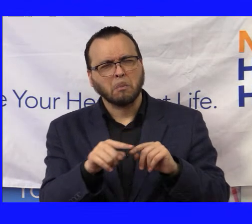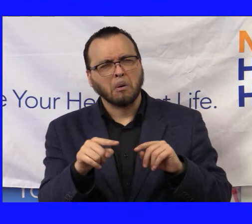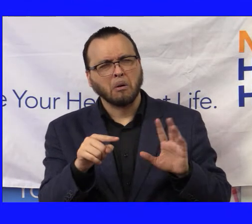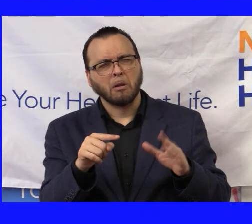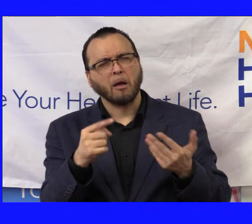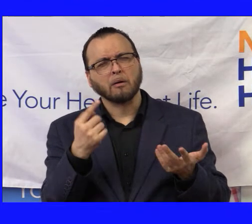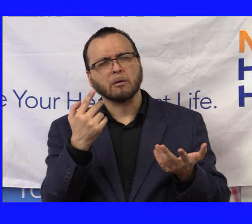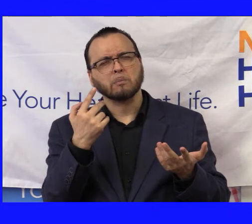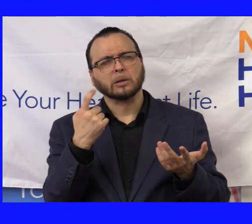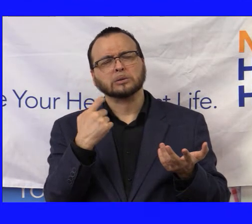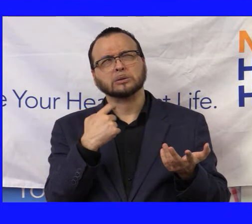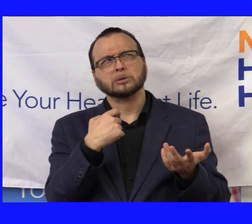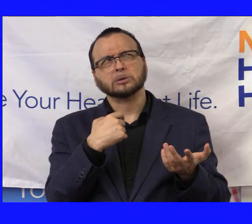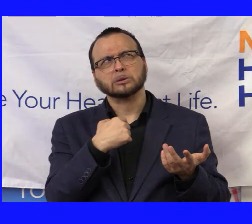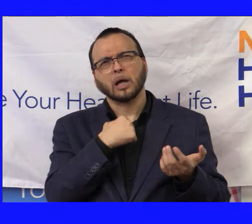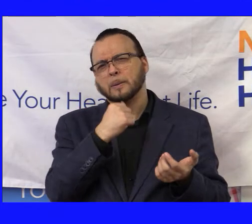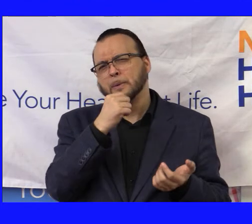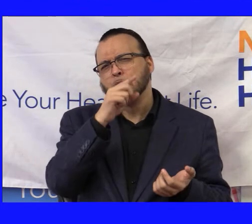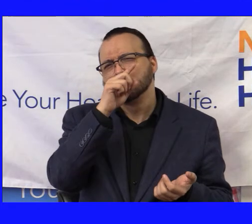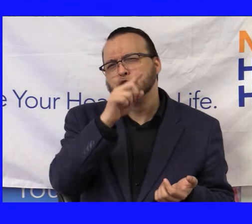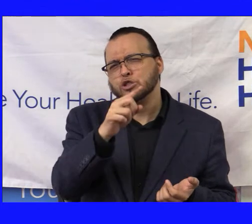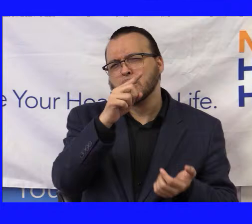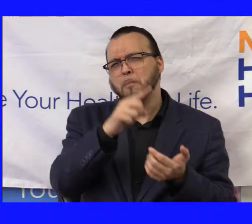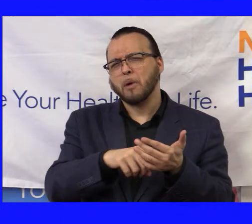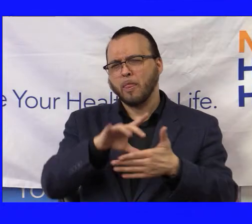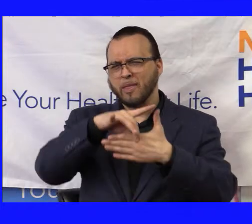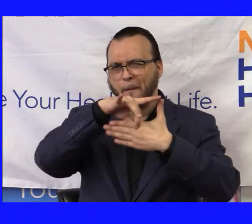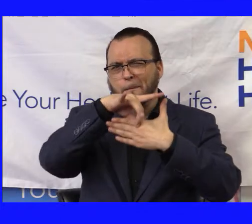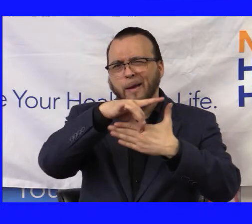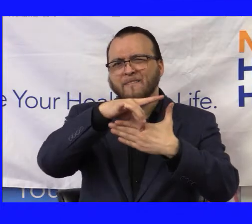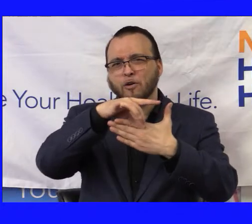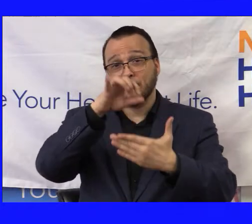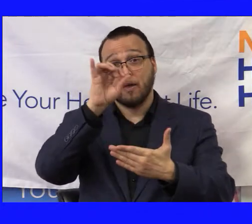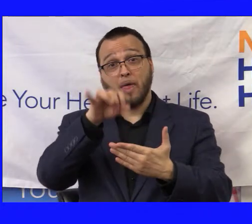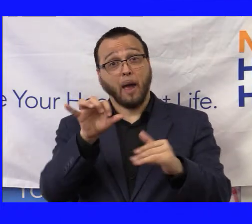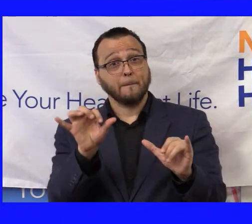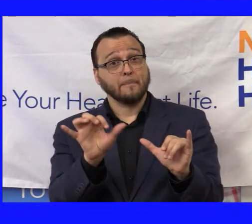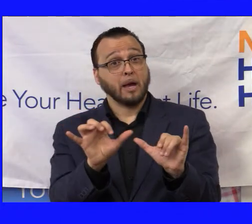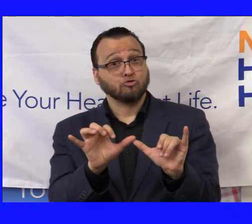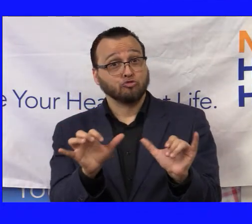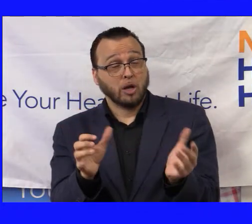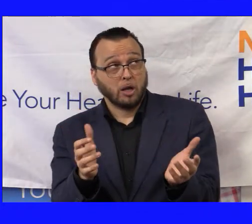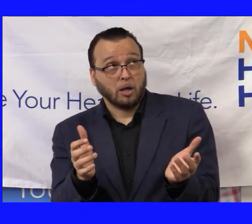the meaningfulness of that metric is, except to show that,